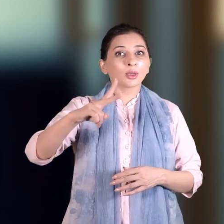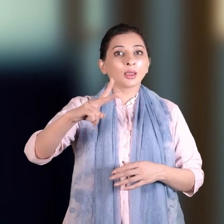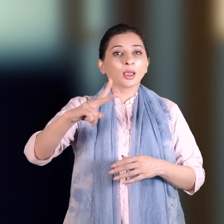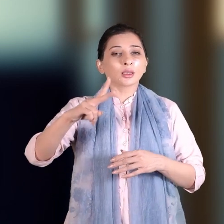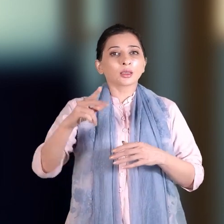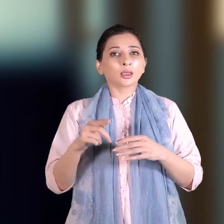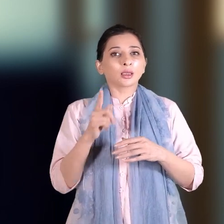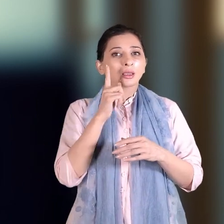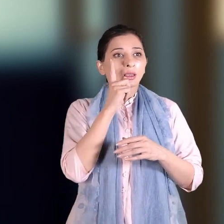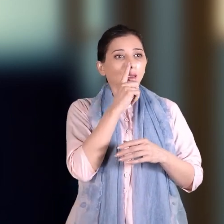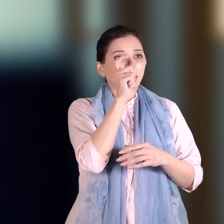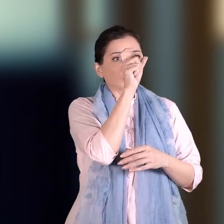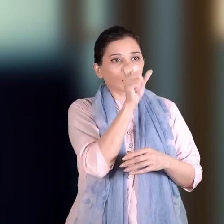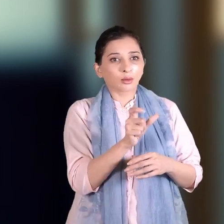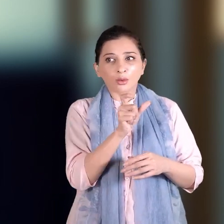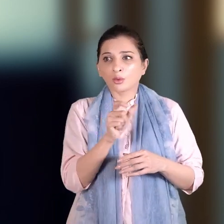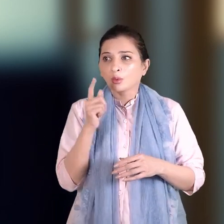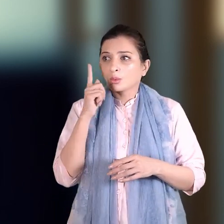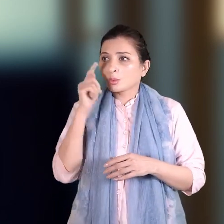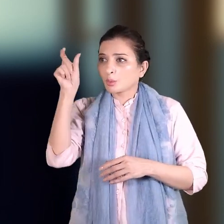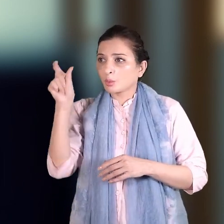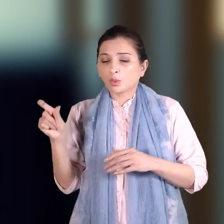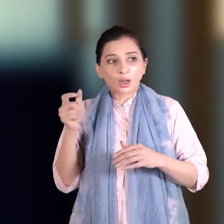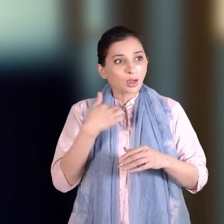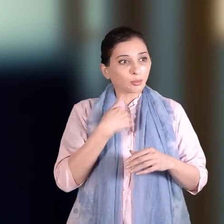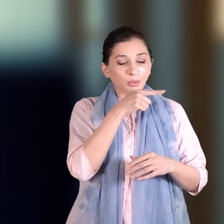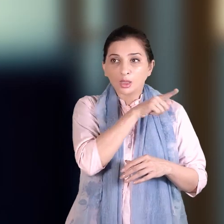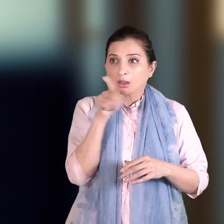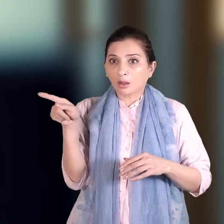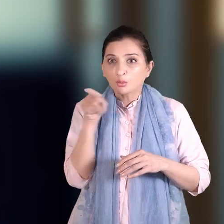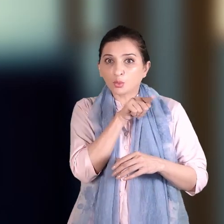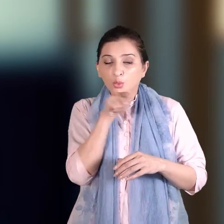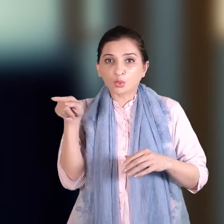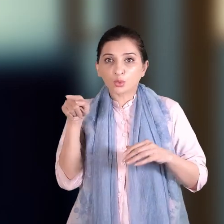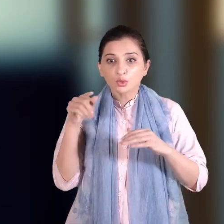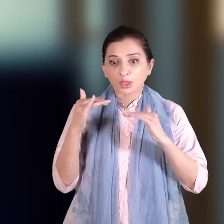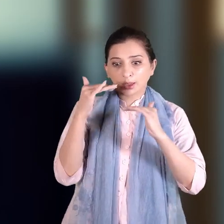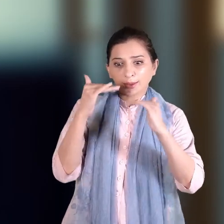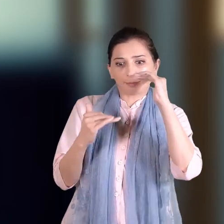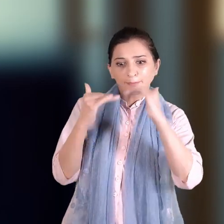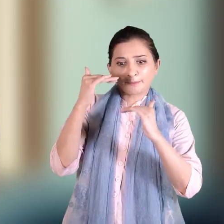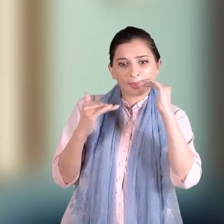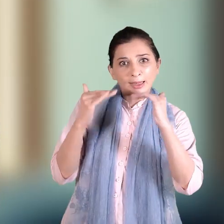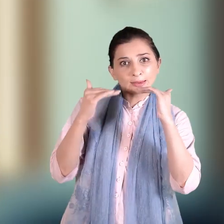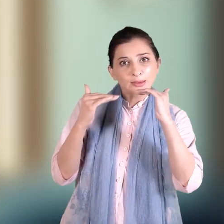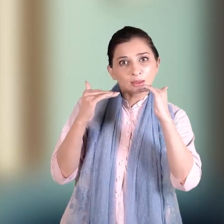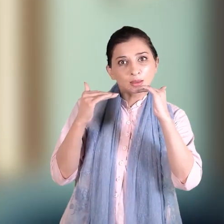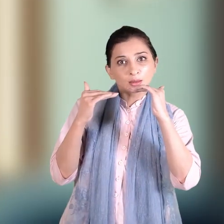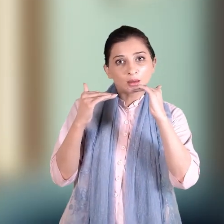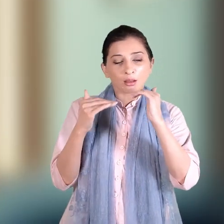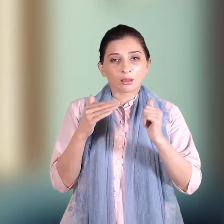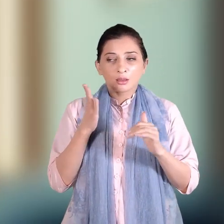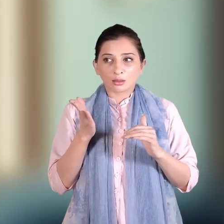of comparisons and criticism that is thrown on the young mothers,